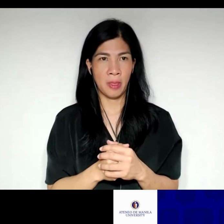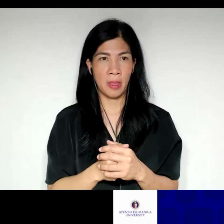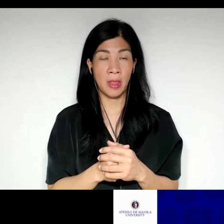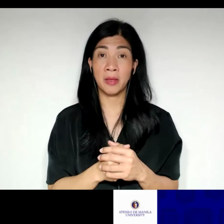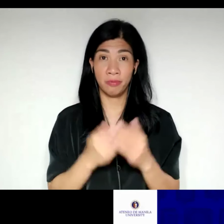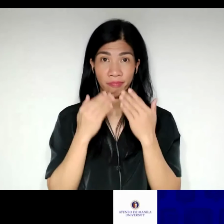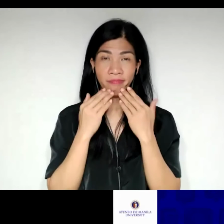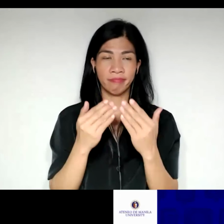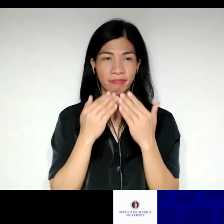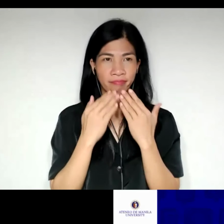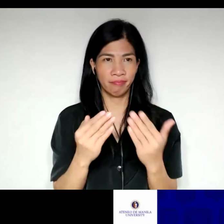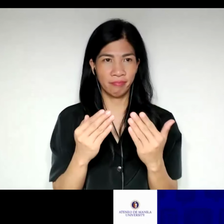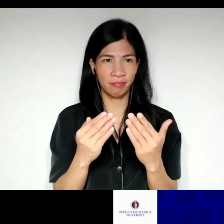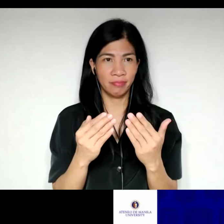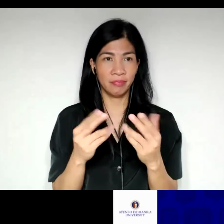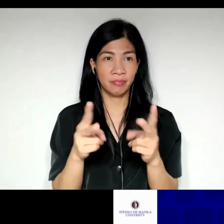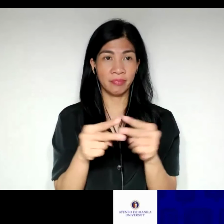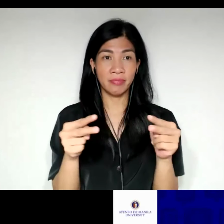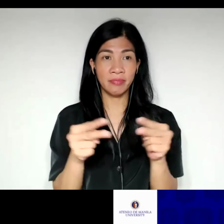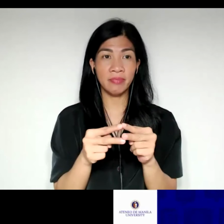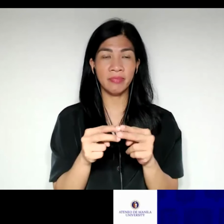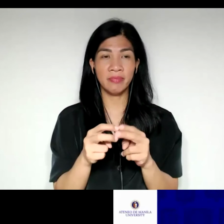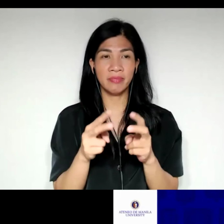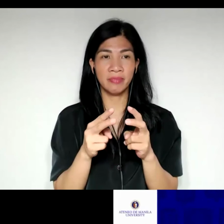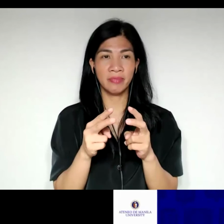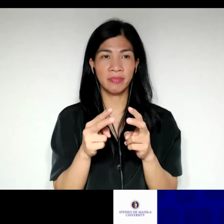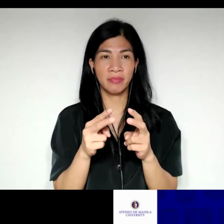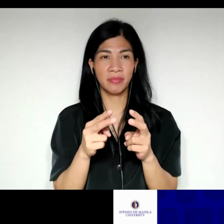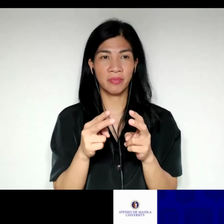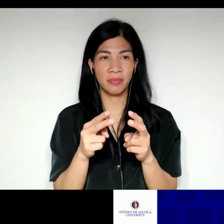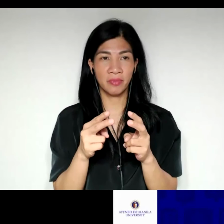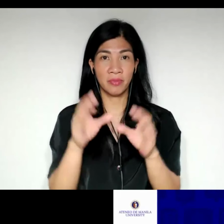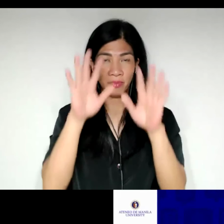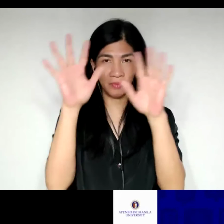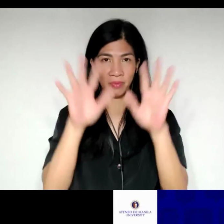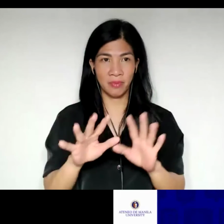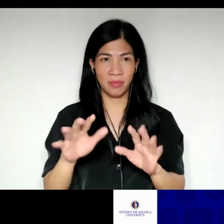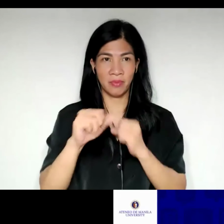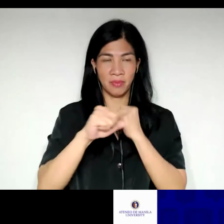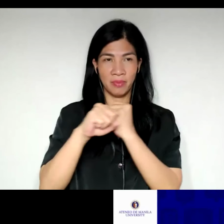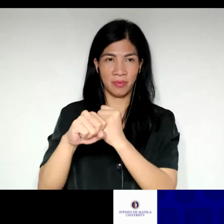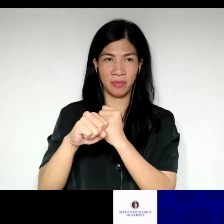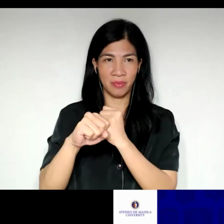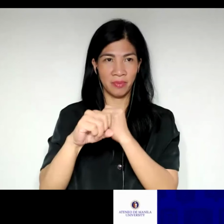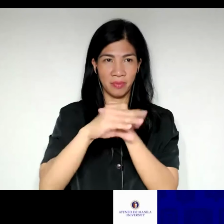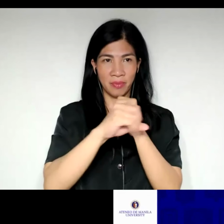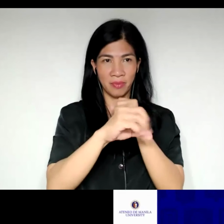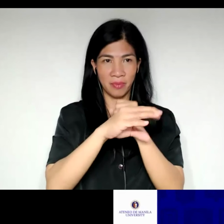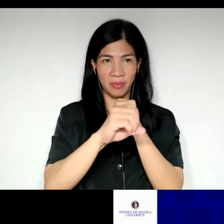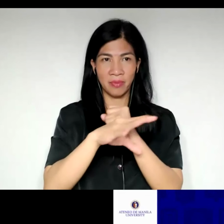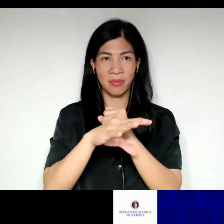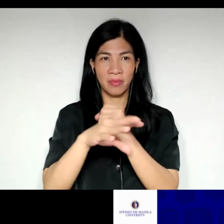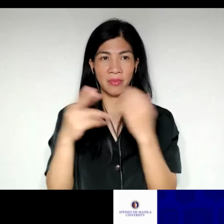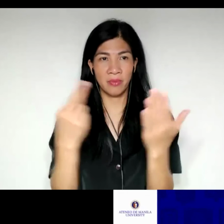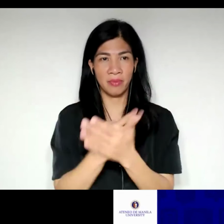Thank you so much. And even among the climate advocates and renewable energy advocates,